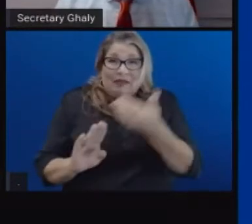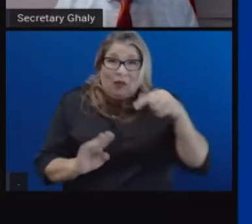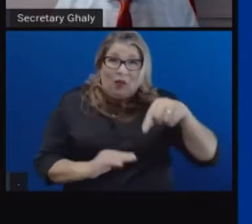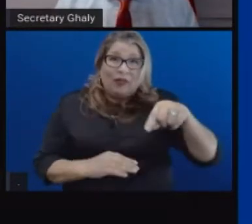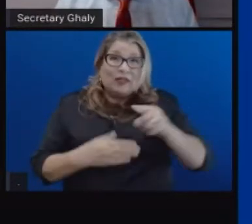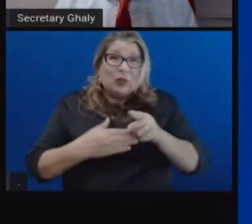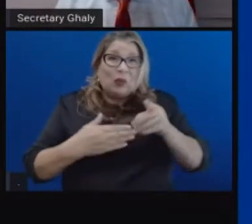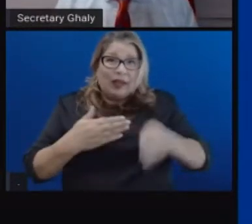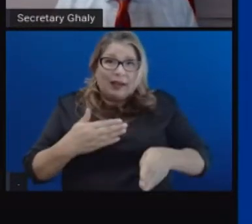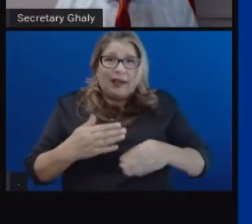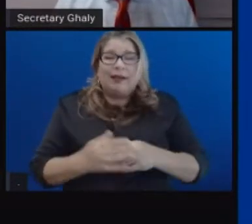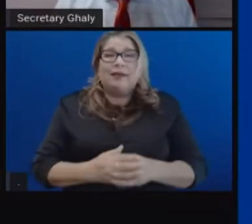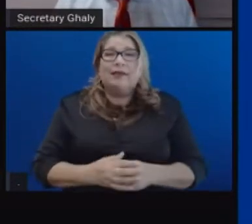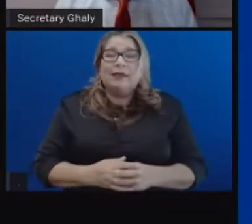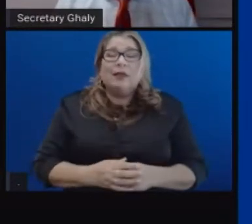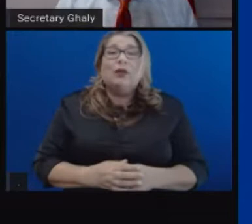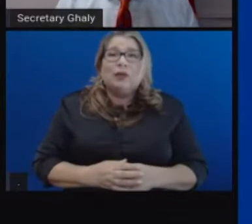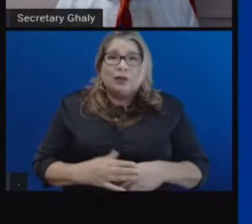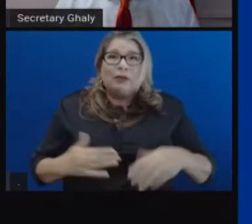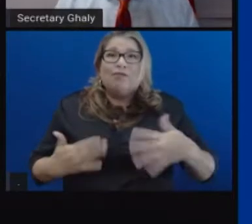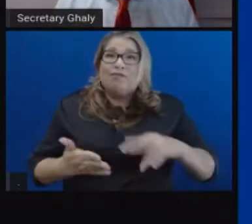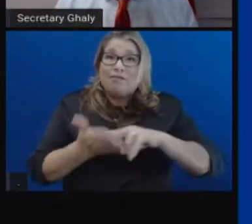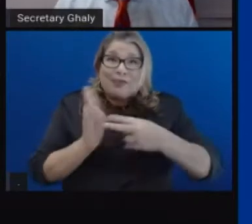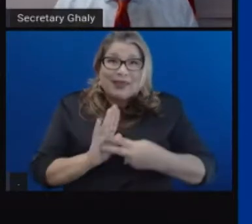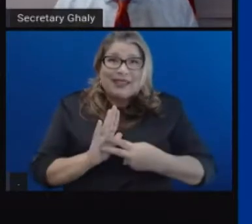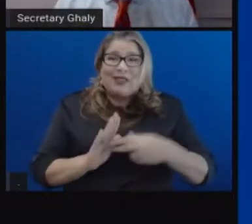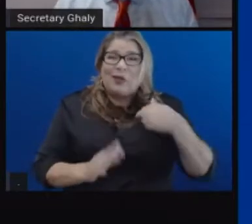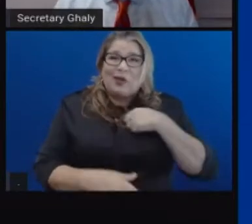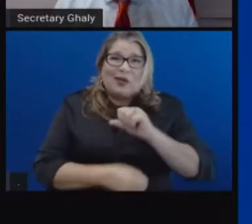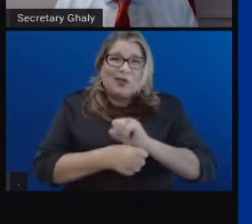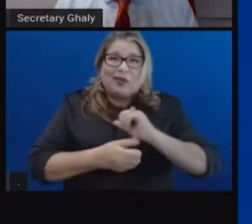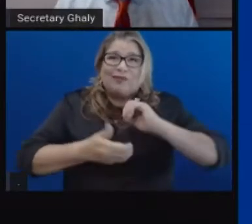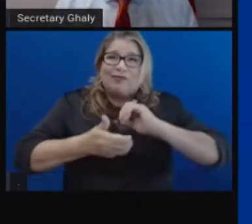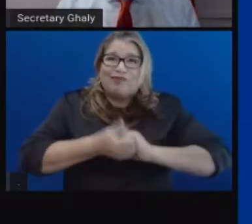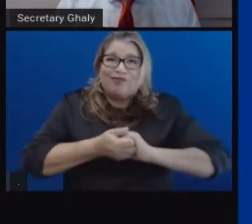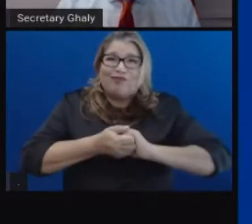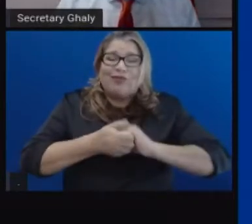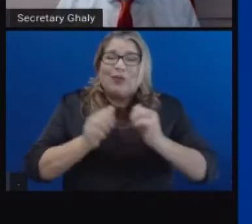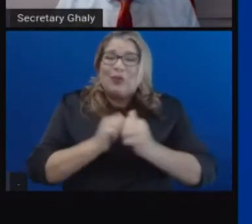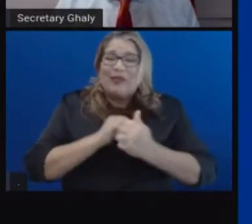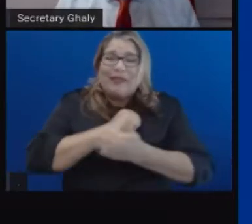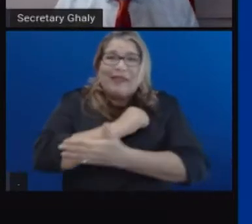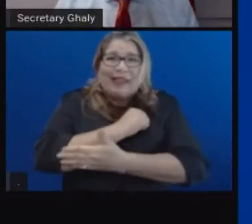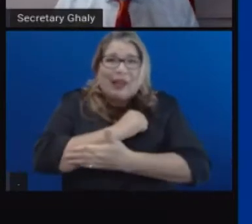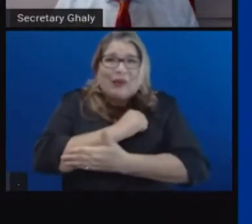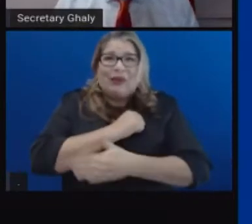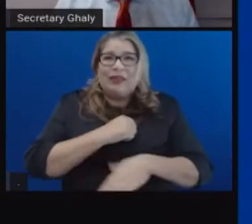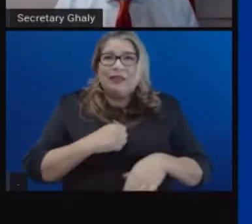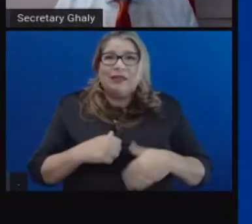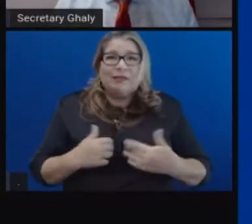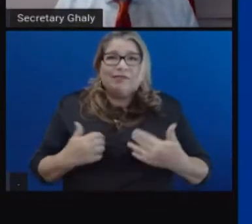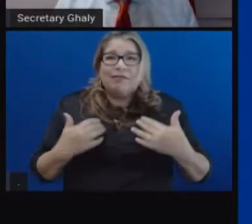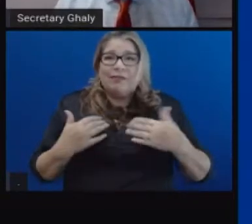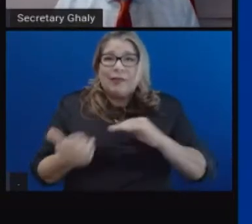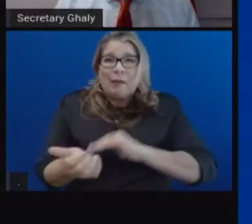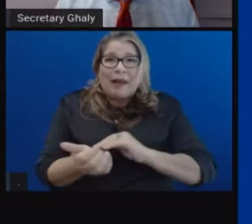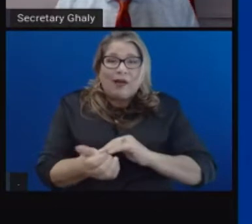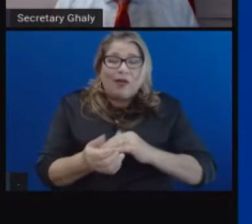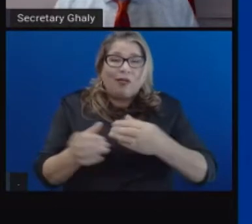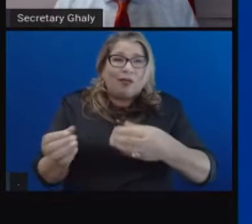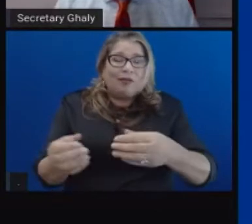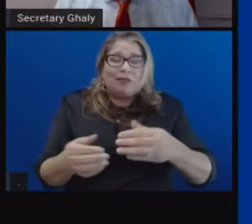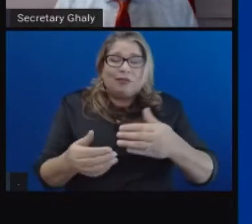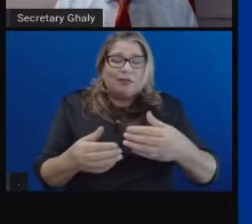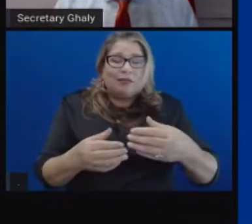with counties, with health providers, with lots of labor and business partners to make sure that this happens,